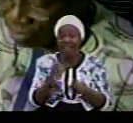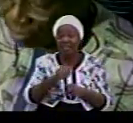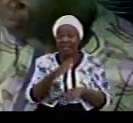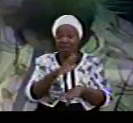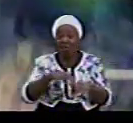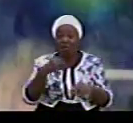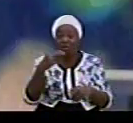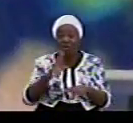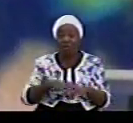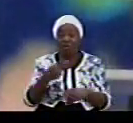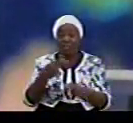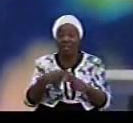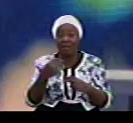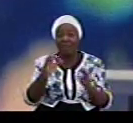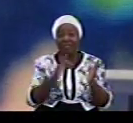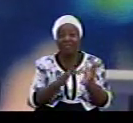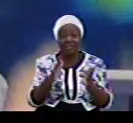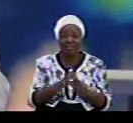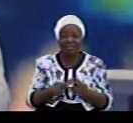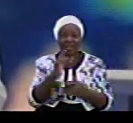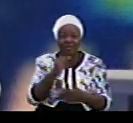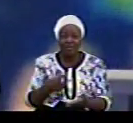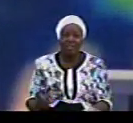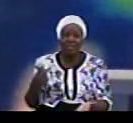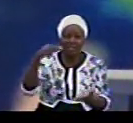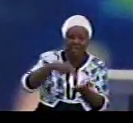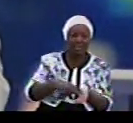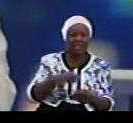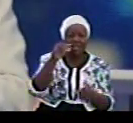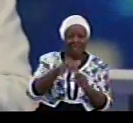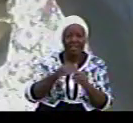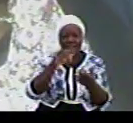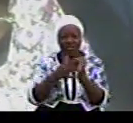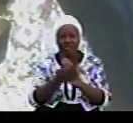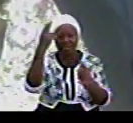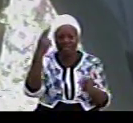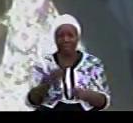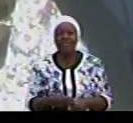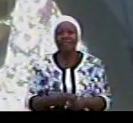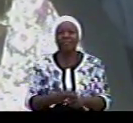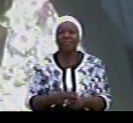of Jesus, he'll get up in Jesus' name.